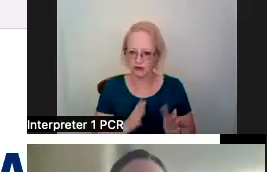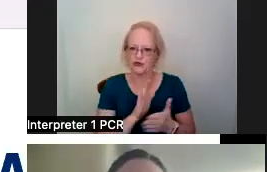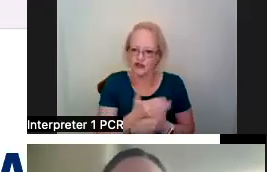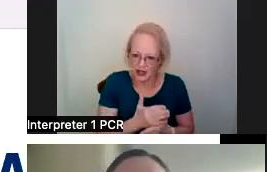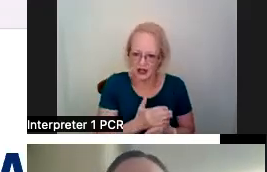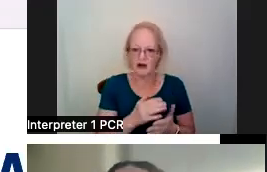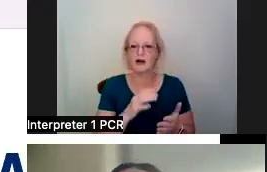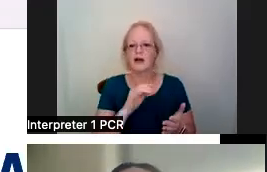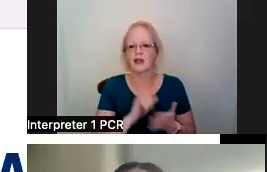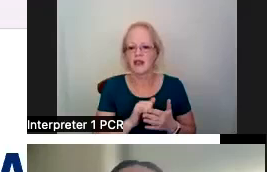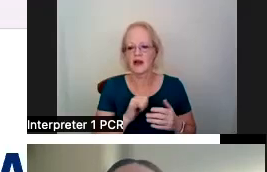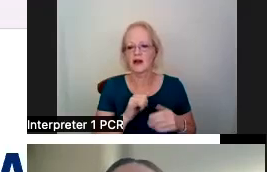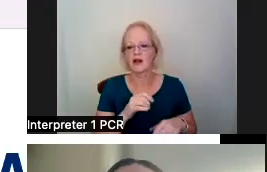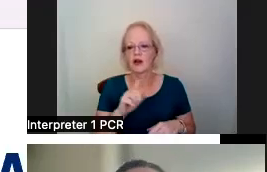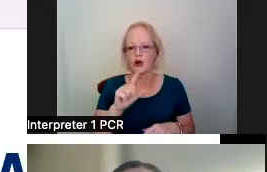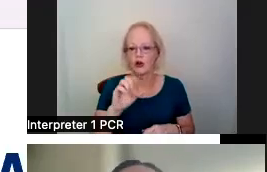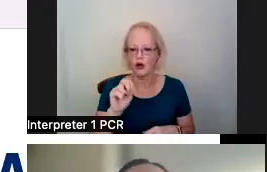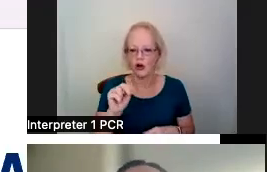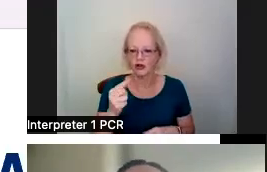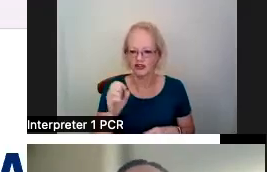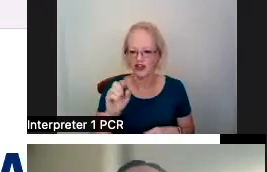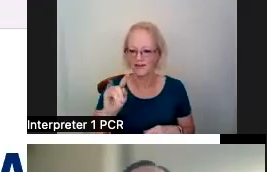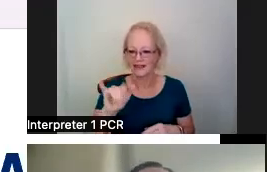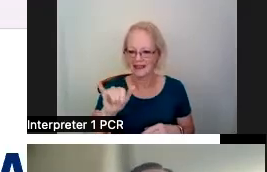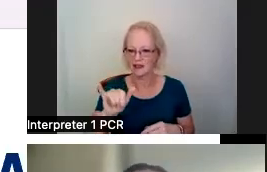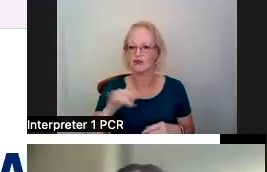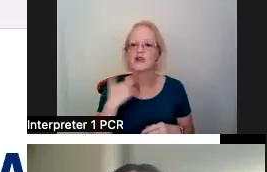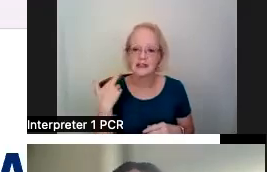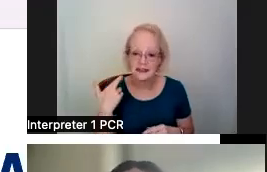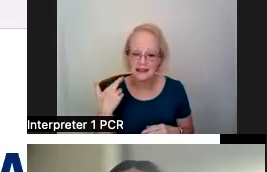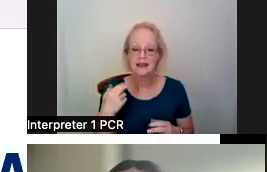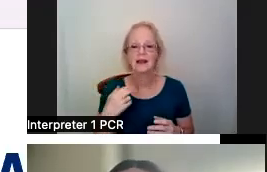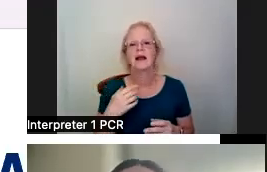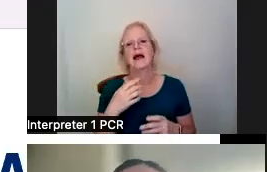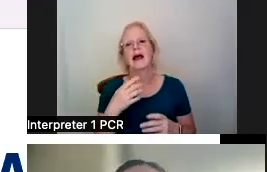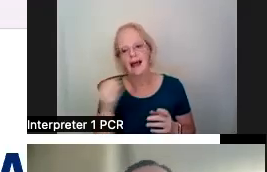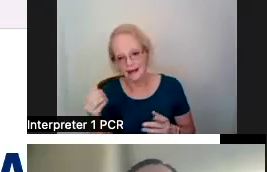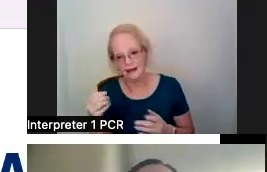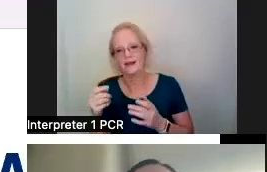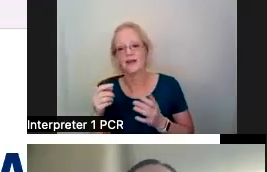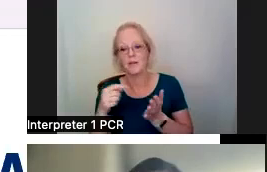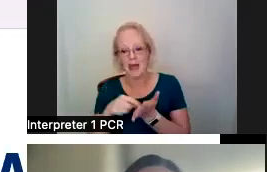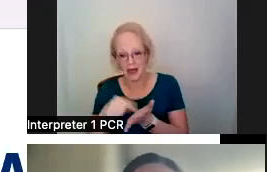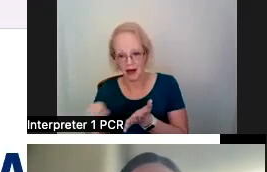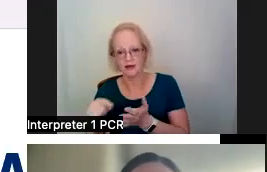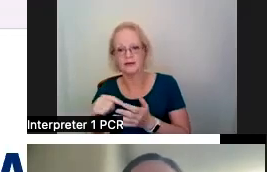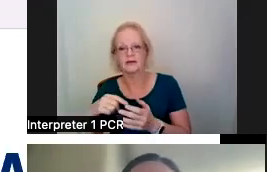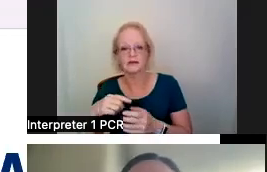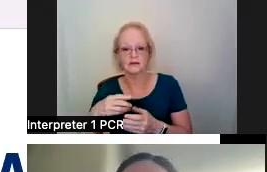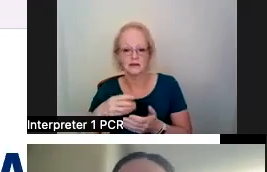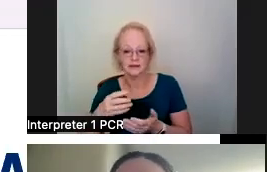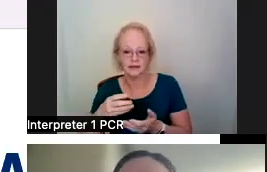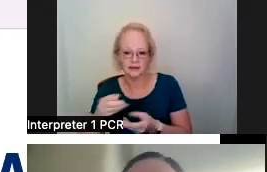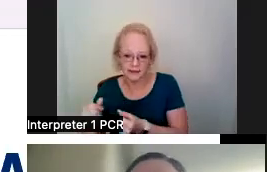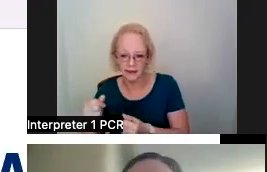and get a higher income from it than they could get from either insured approaches or taking withdrawals on